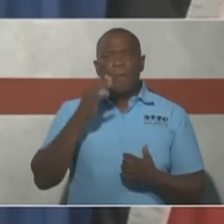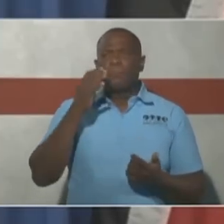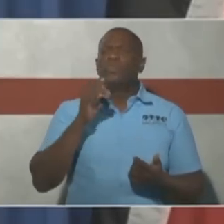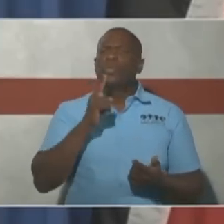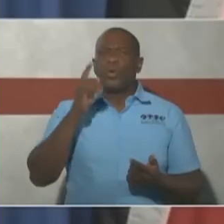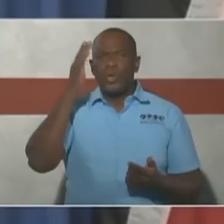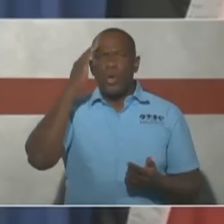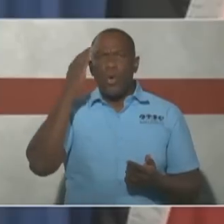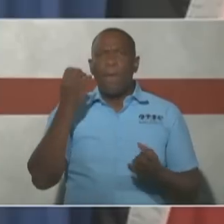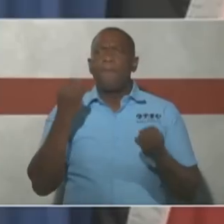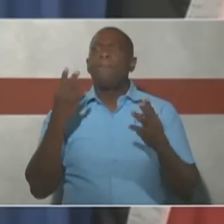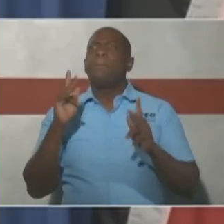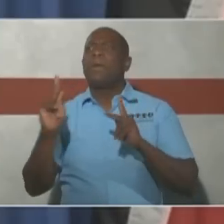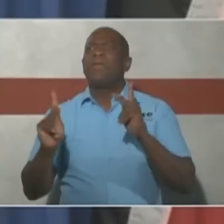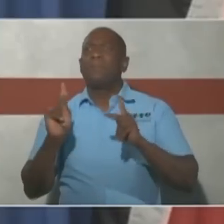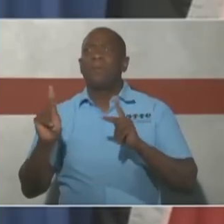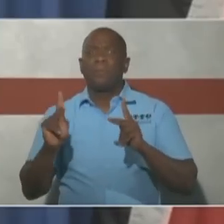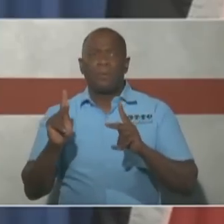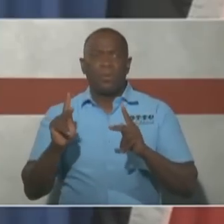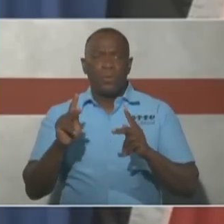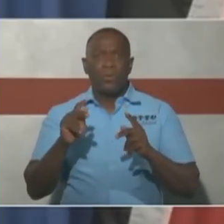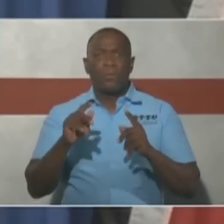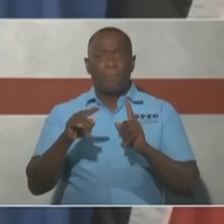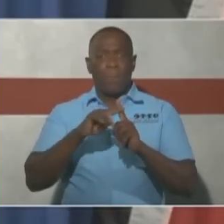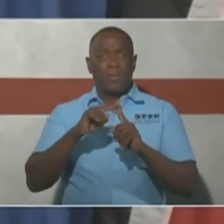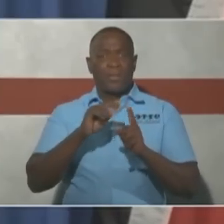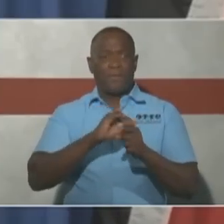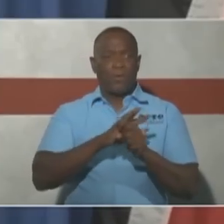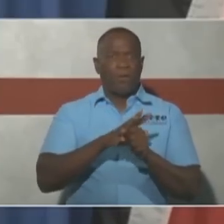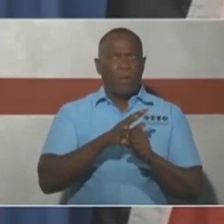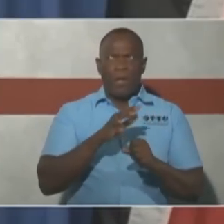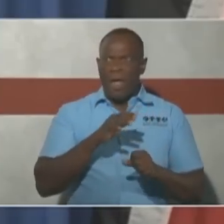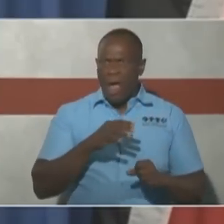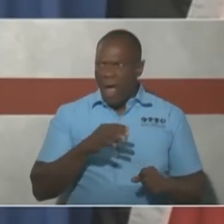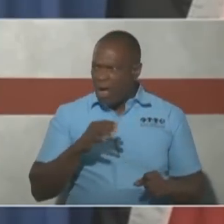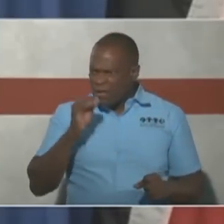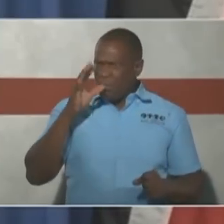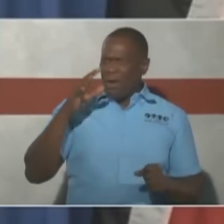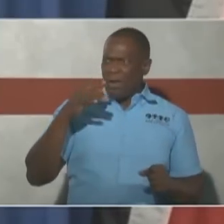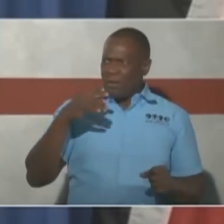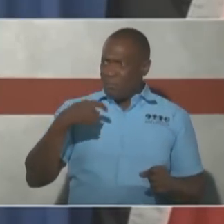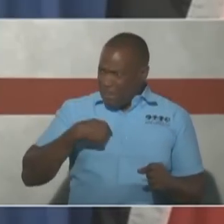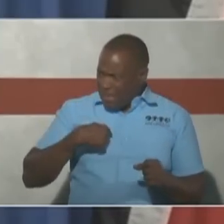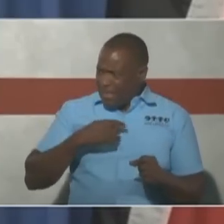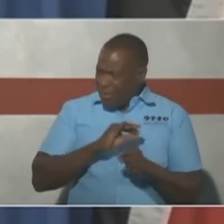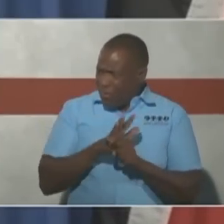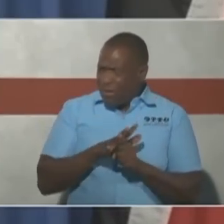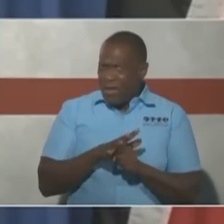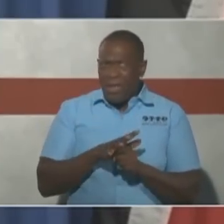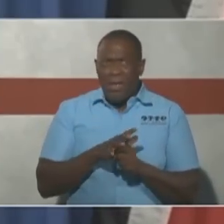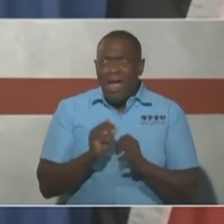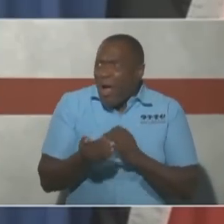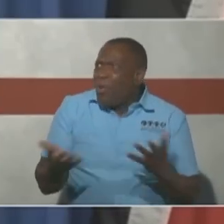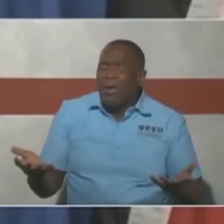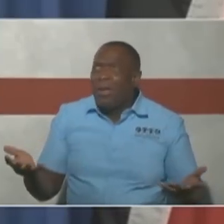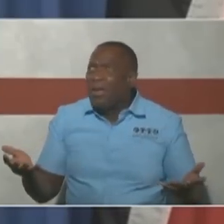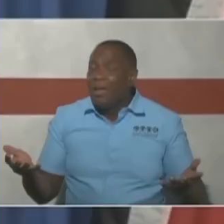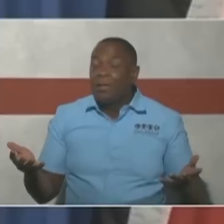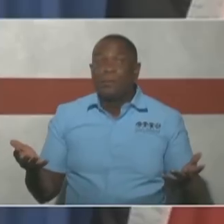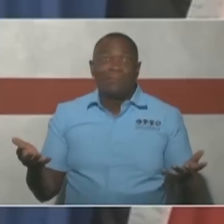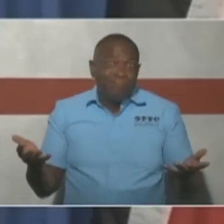virus, a small percentage of the people who are going to be infected could be severely hampered by it or damaged or